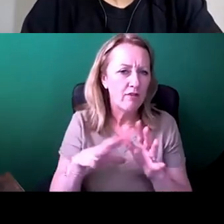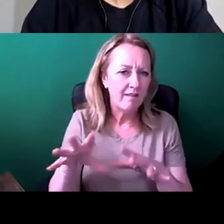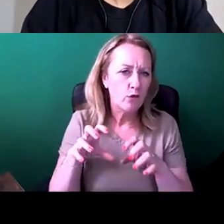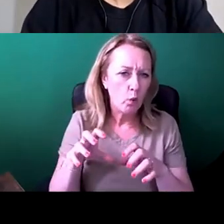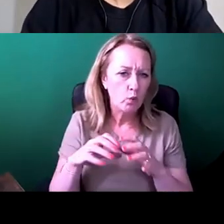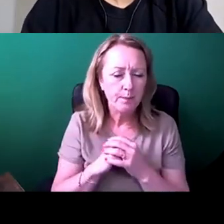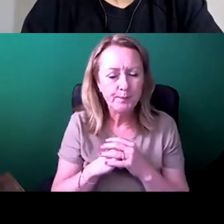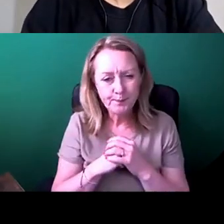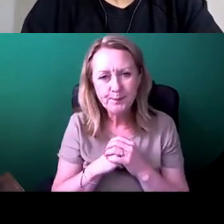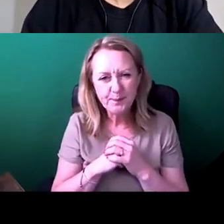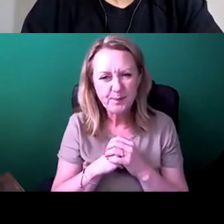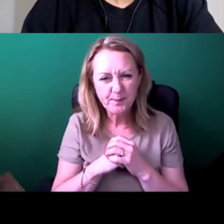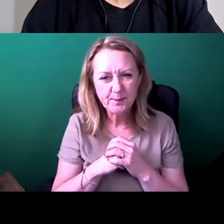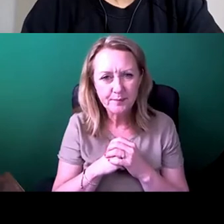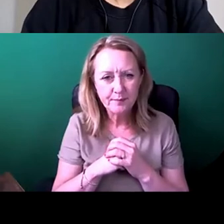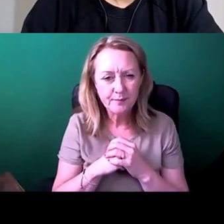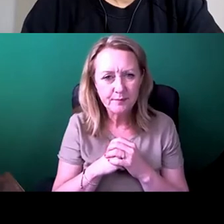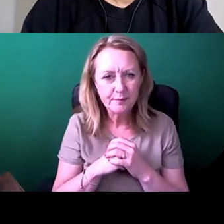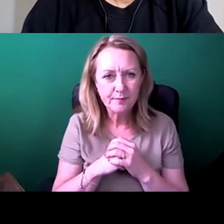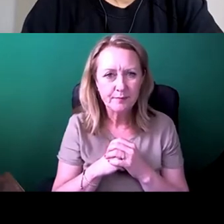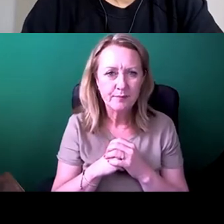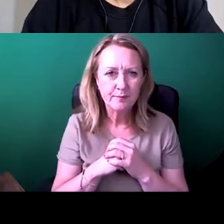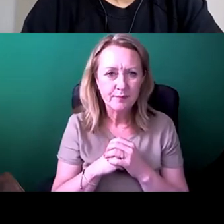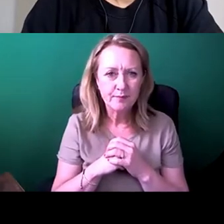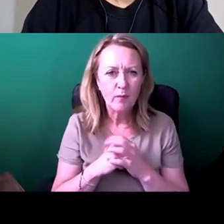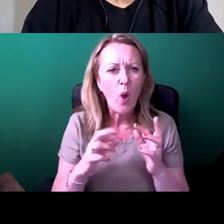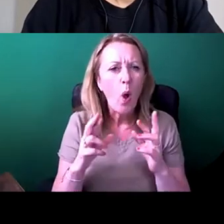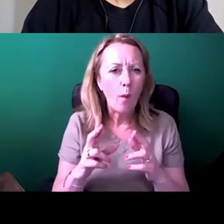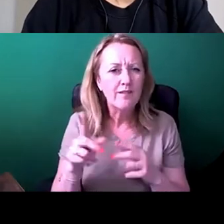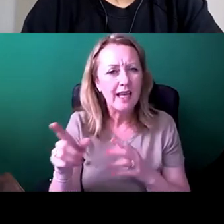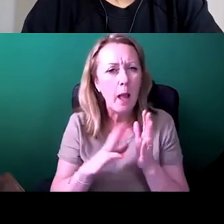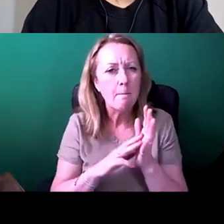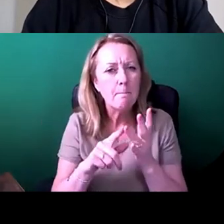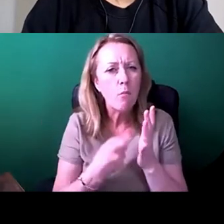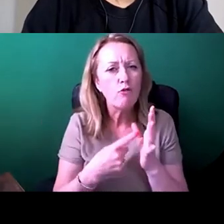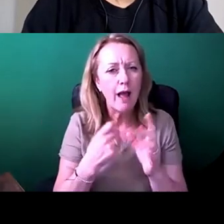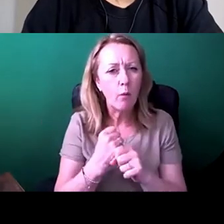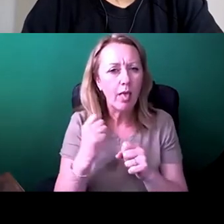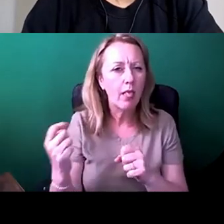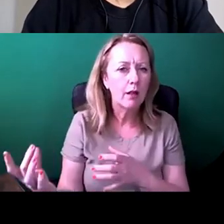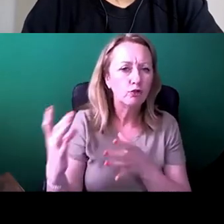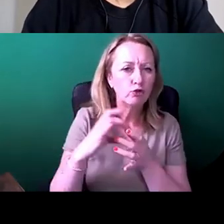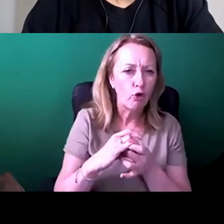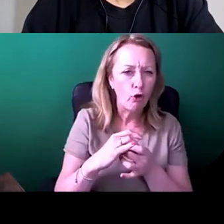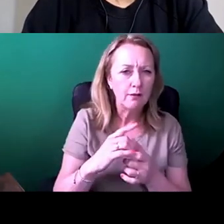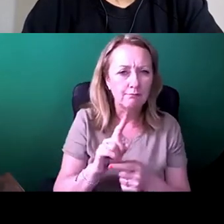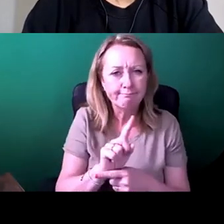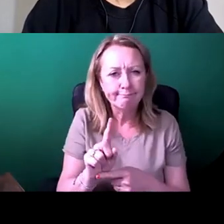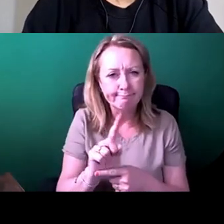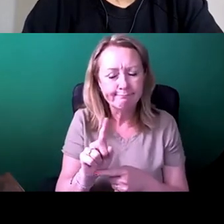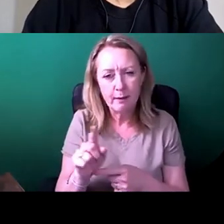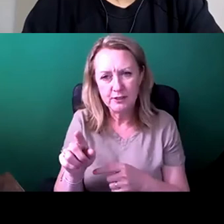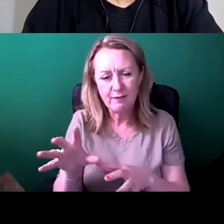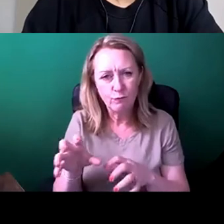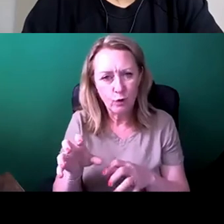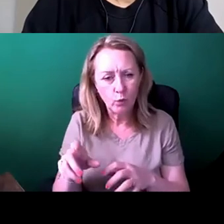I think we've just lost Morag. Hopefully she'll be able to come back. So today is,